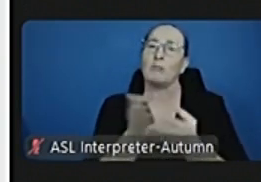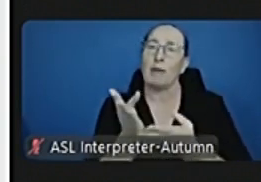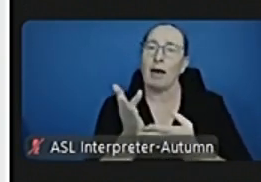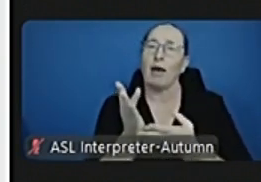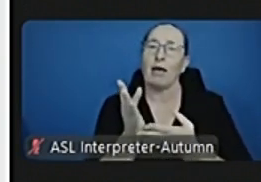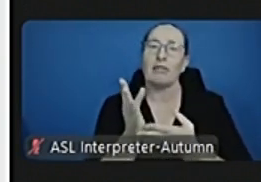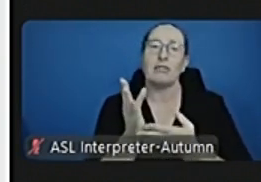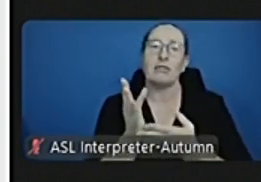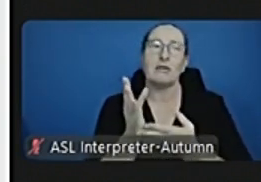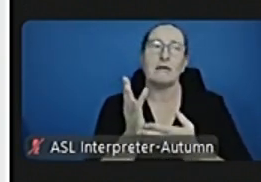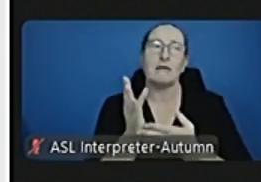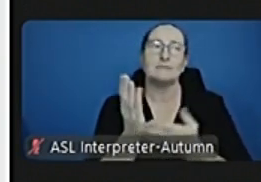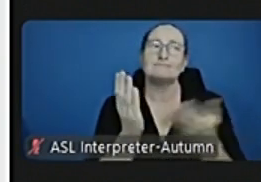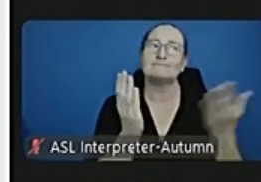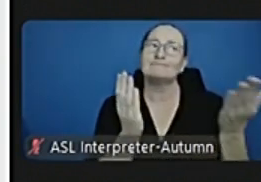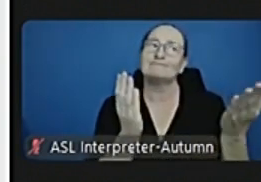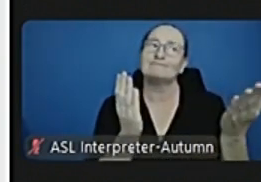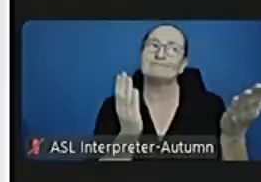corn at all.